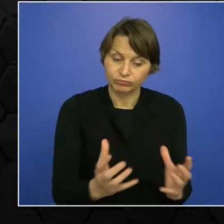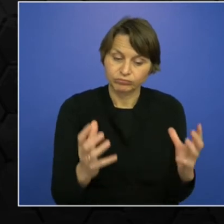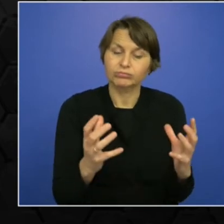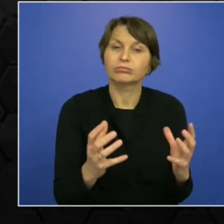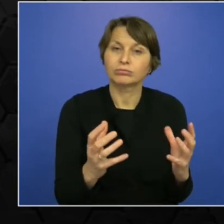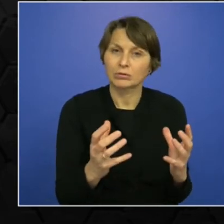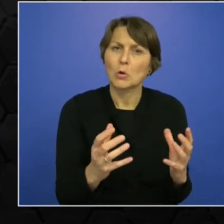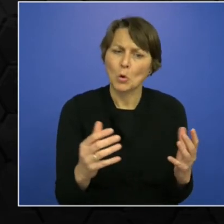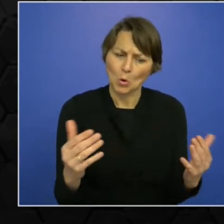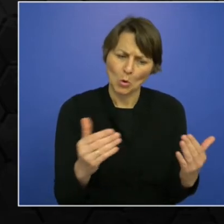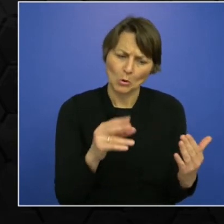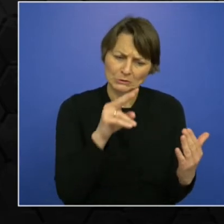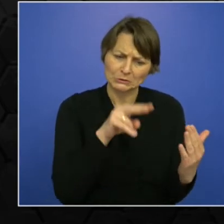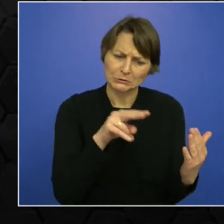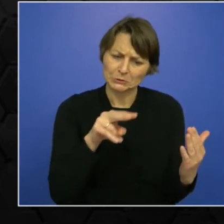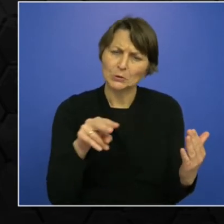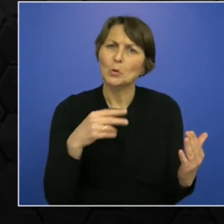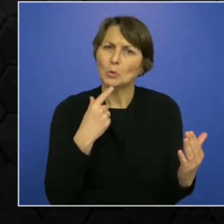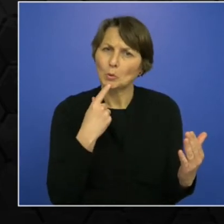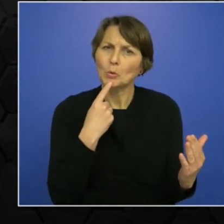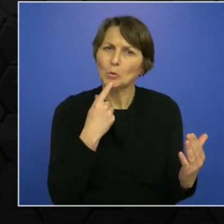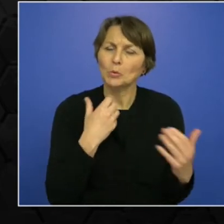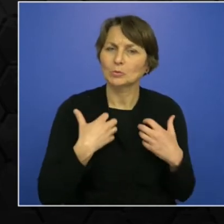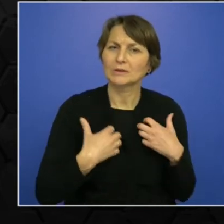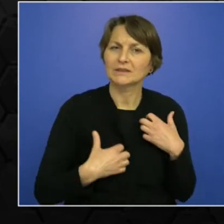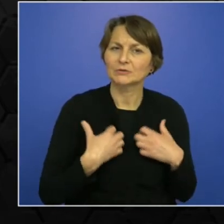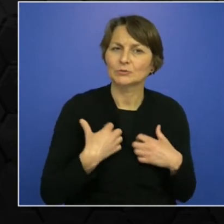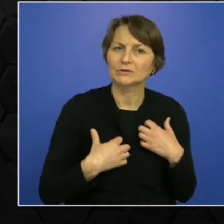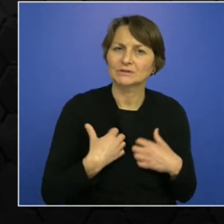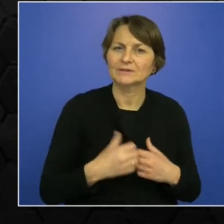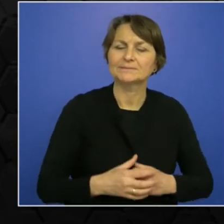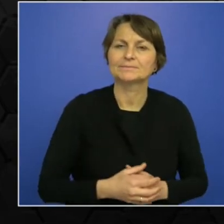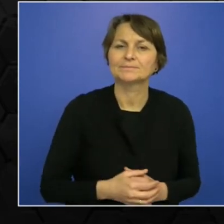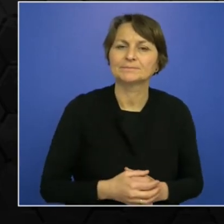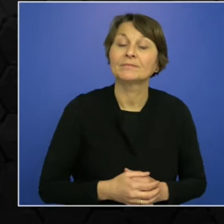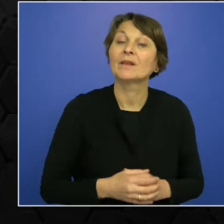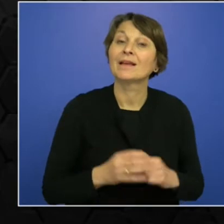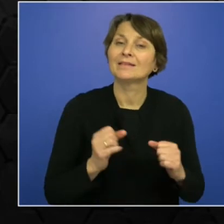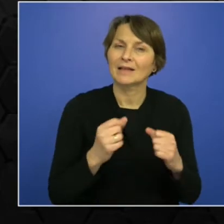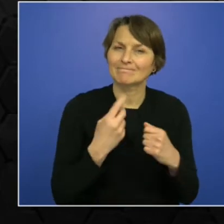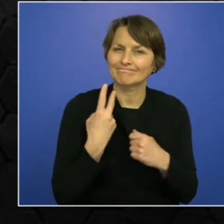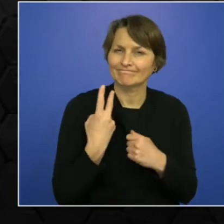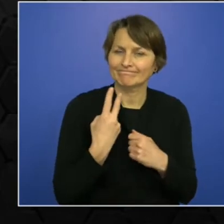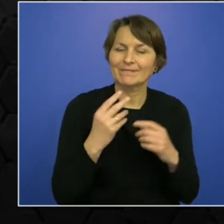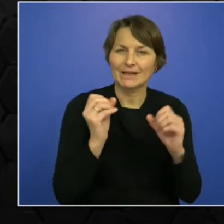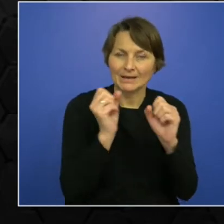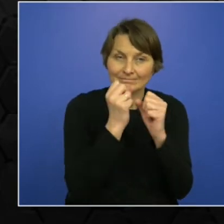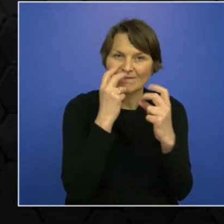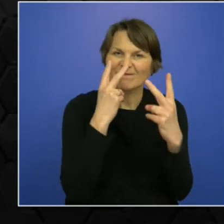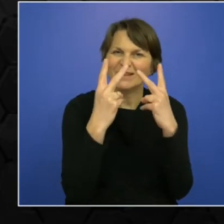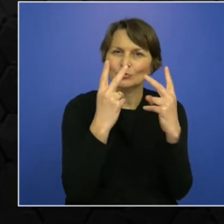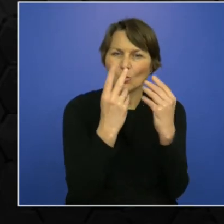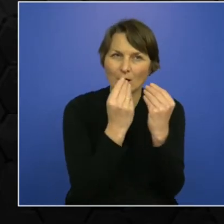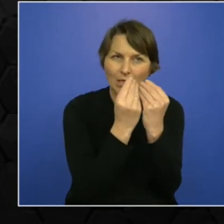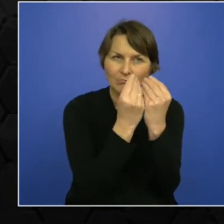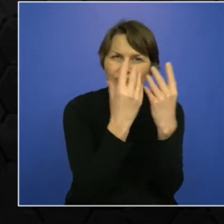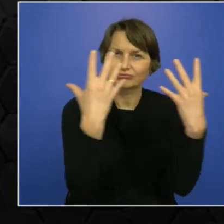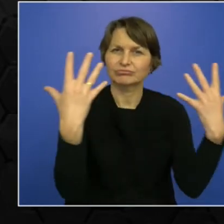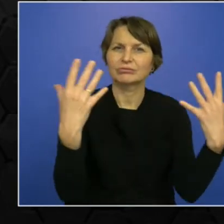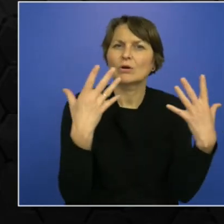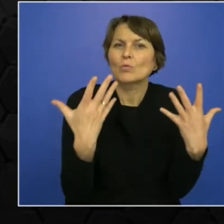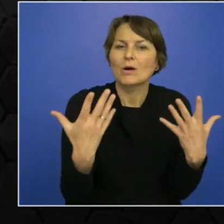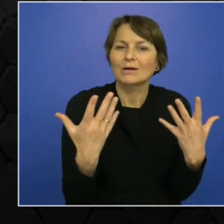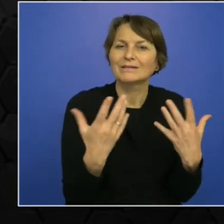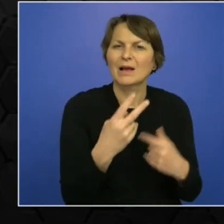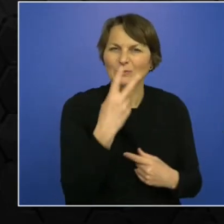interesting. So also, we were able to visualize and process our data, and I will be showing you in a